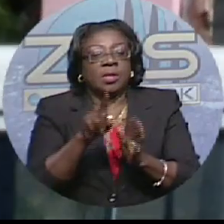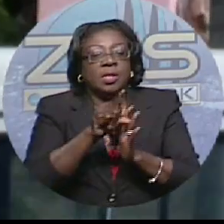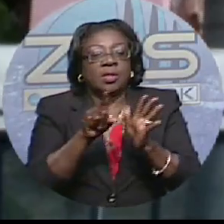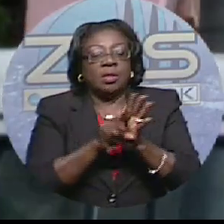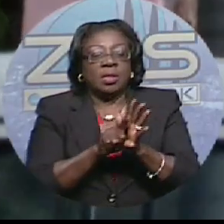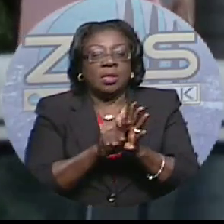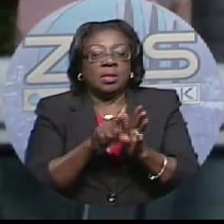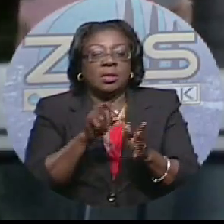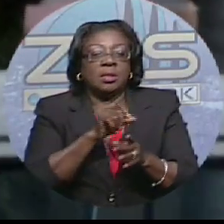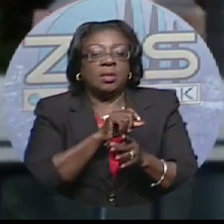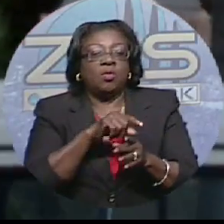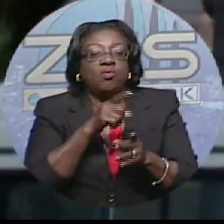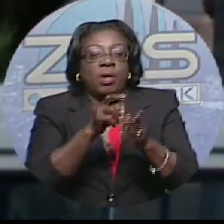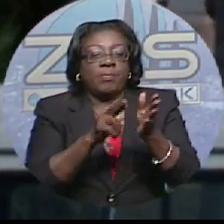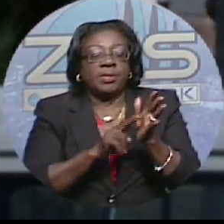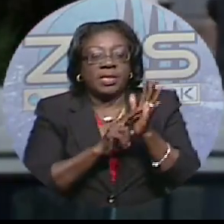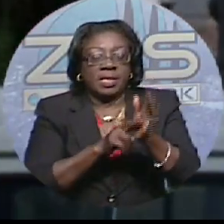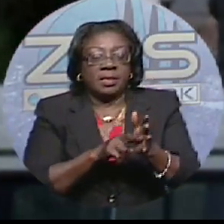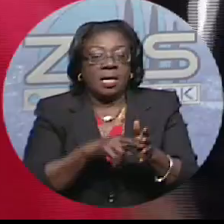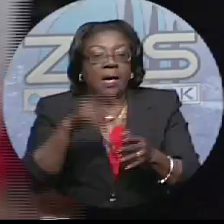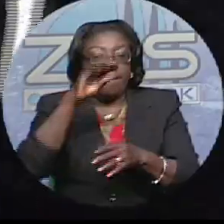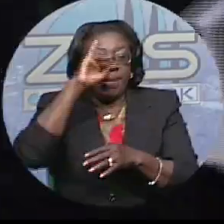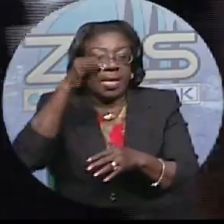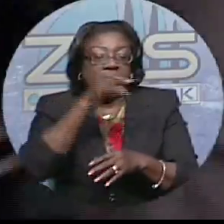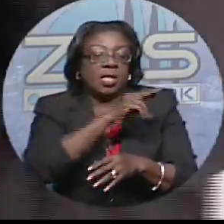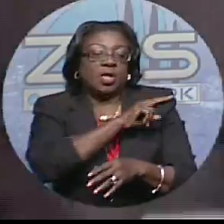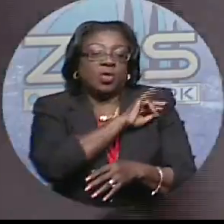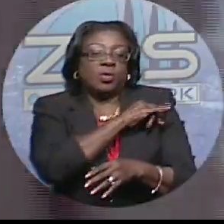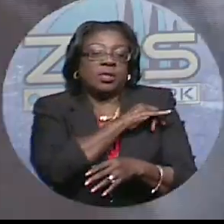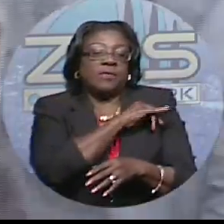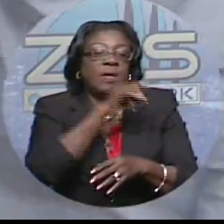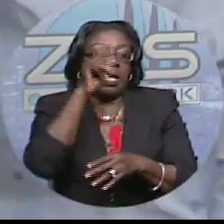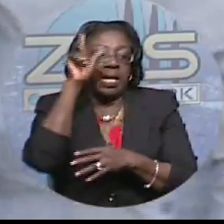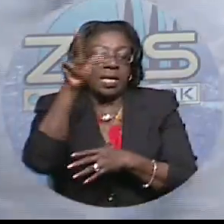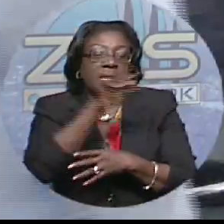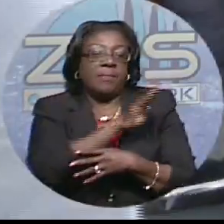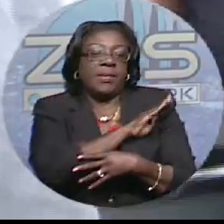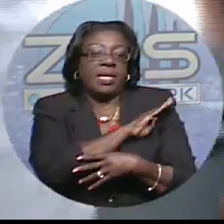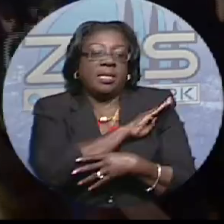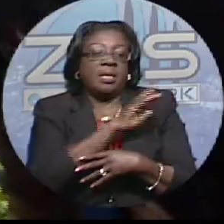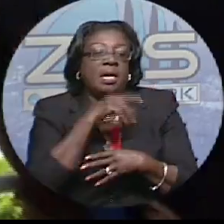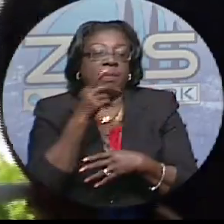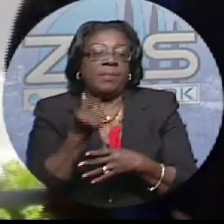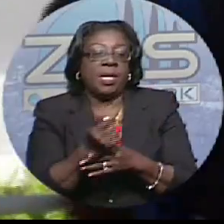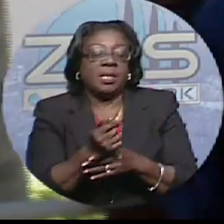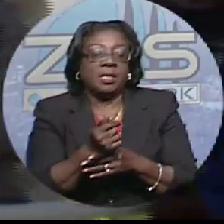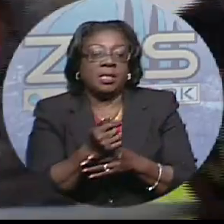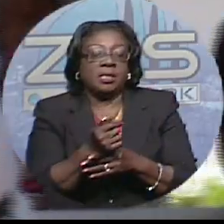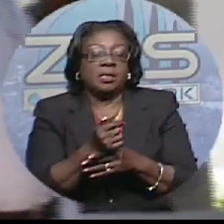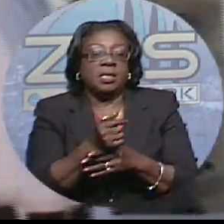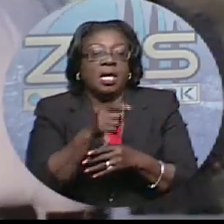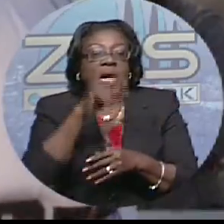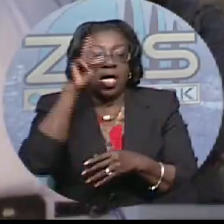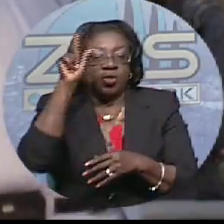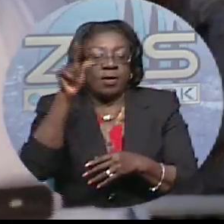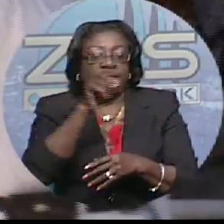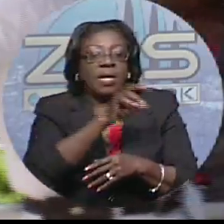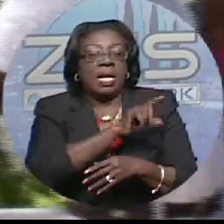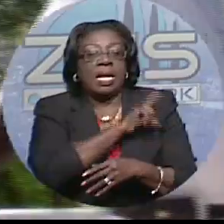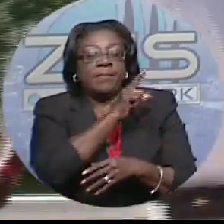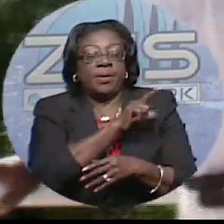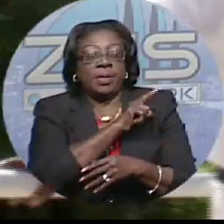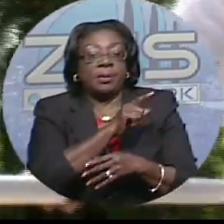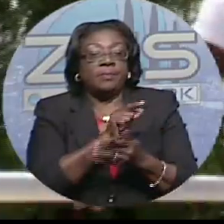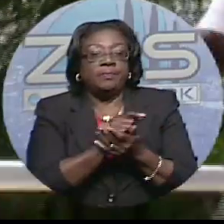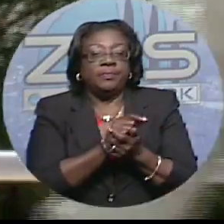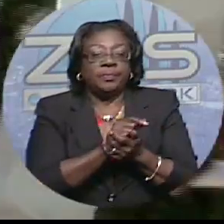Donald Sutherland, who represents Miguel Joseph, Lincoln Bain, Herbert McIntosh, Sam Butler, and Trevor Lightbourne.